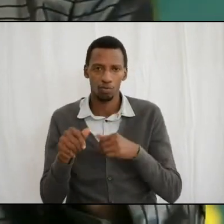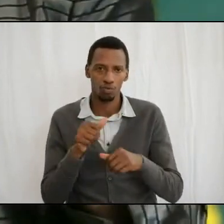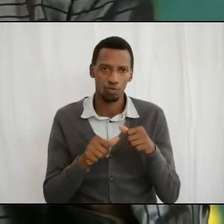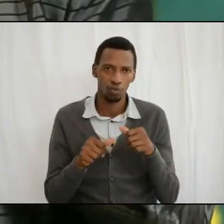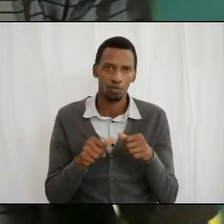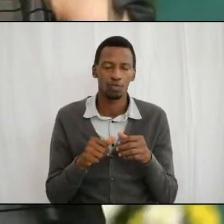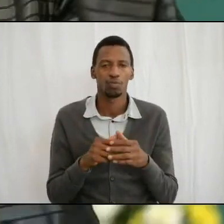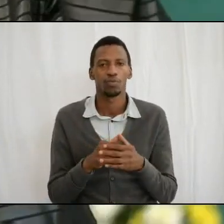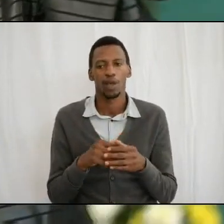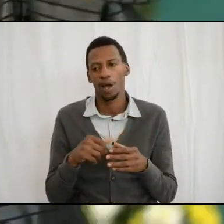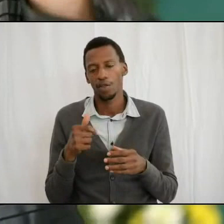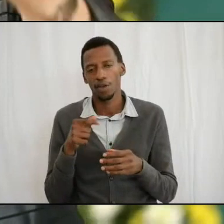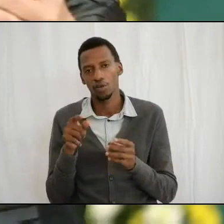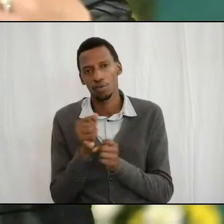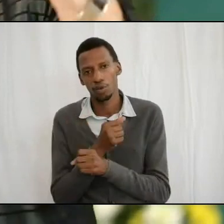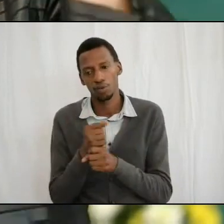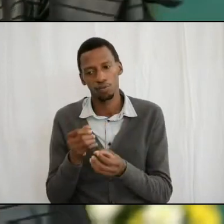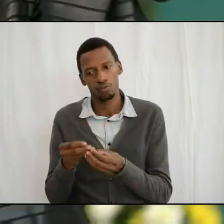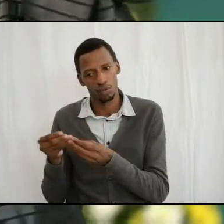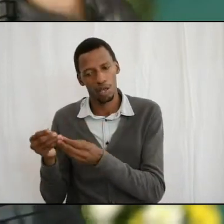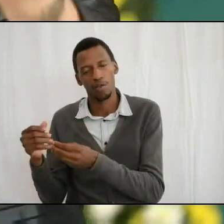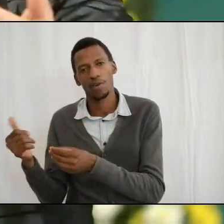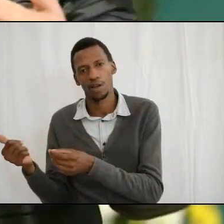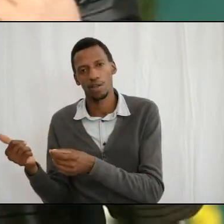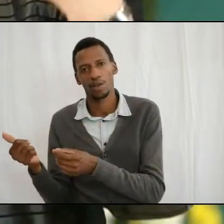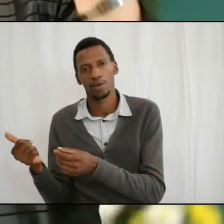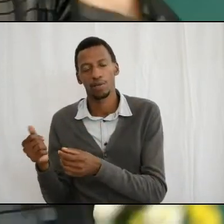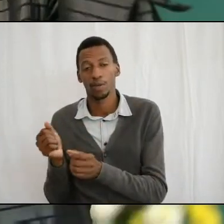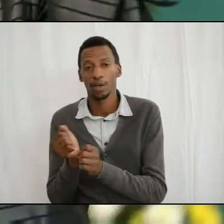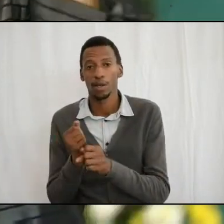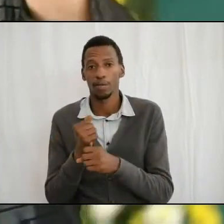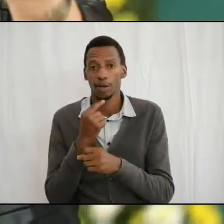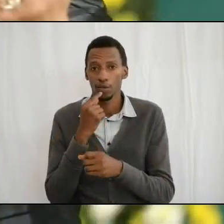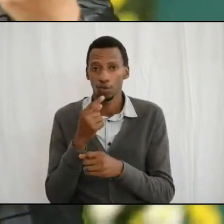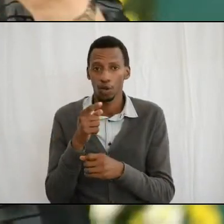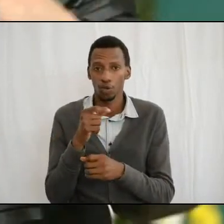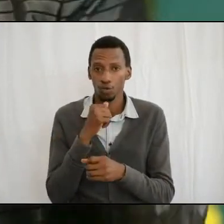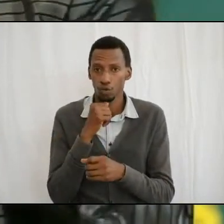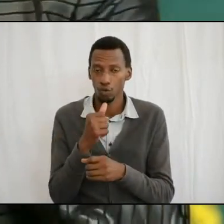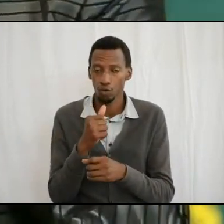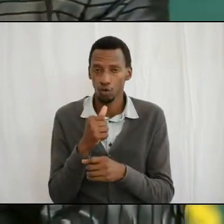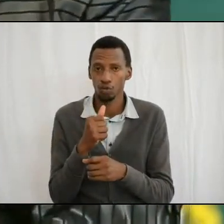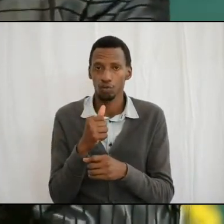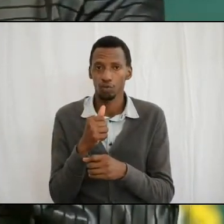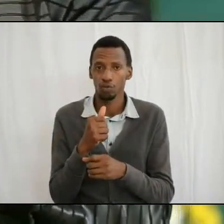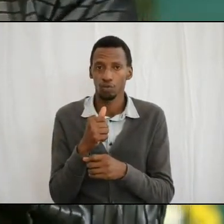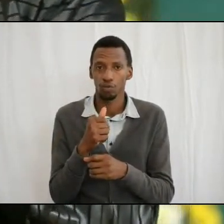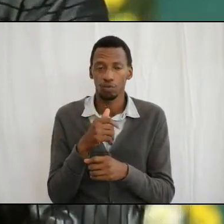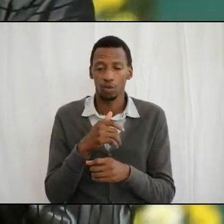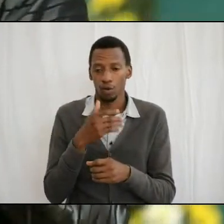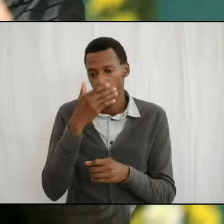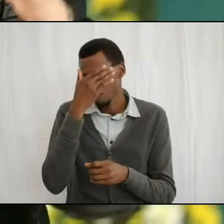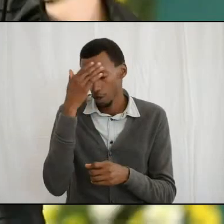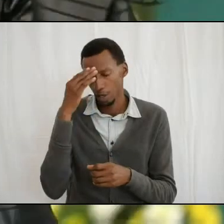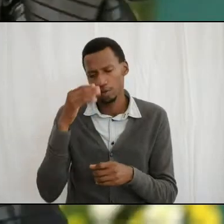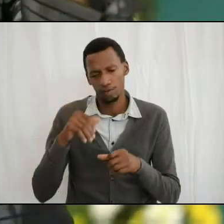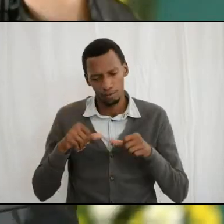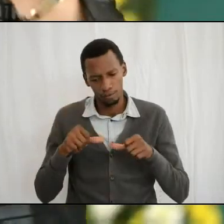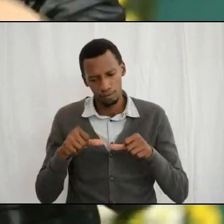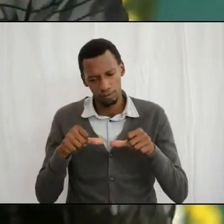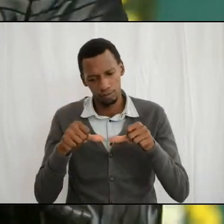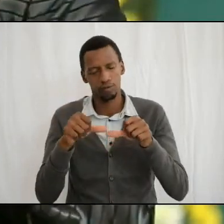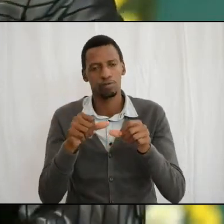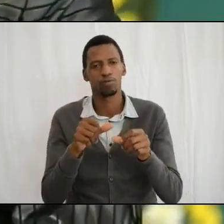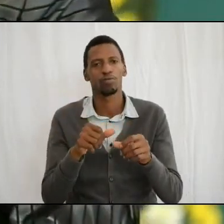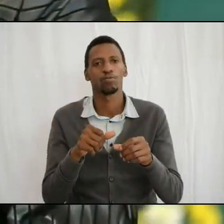you can, and make sure that you don't lose the momentum. Keep going. And whatever you do,